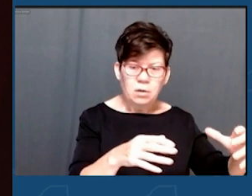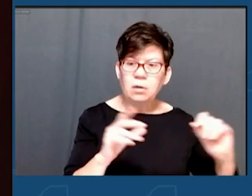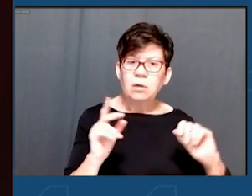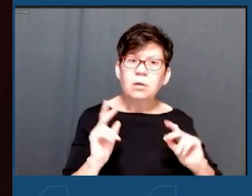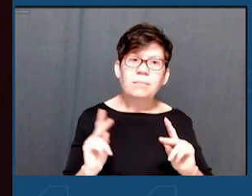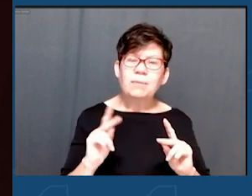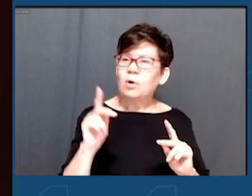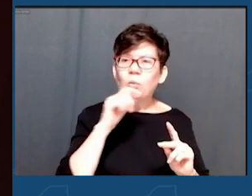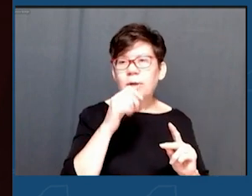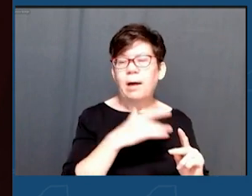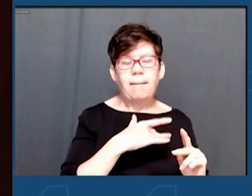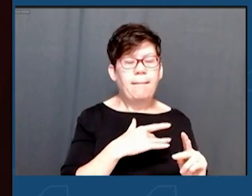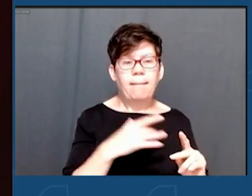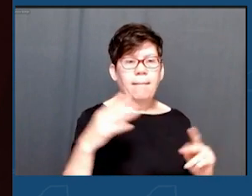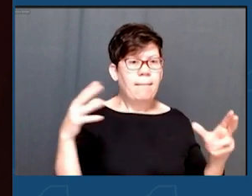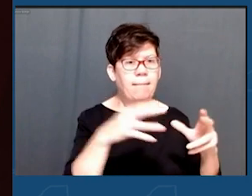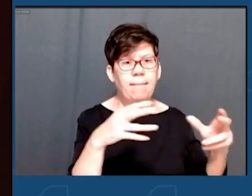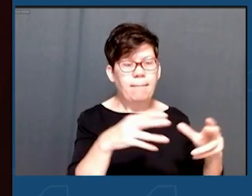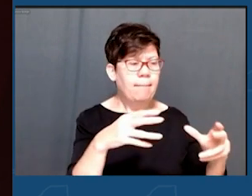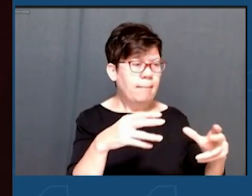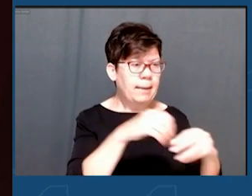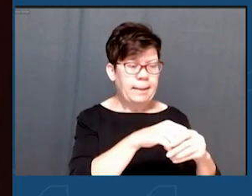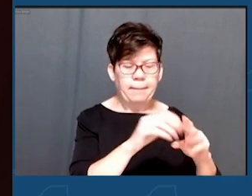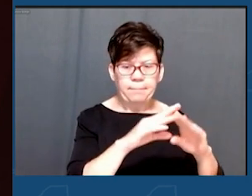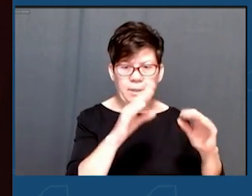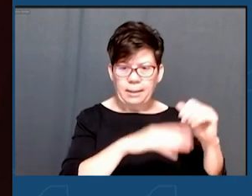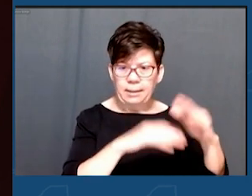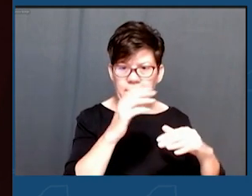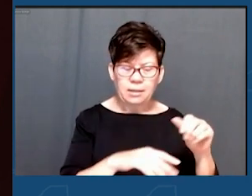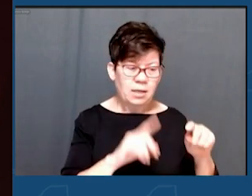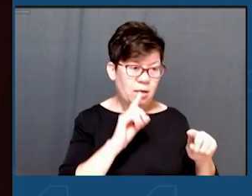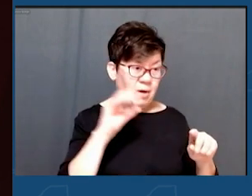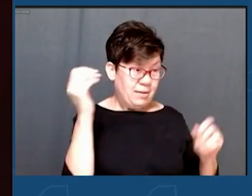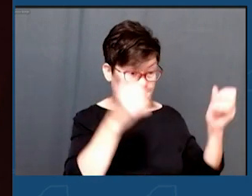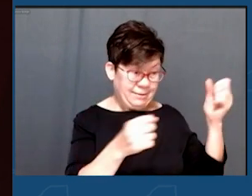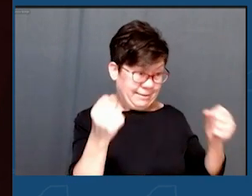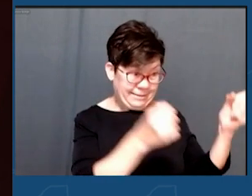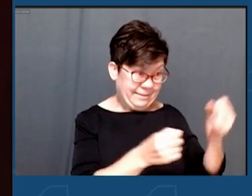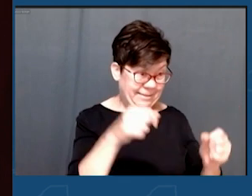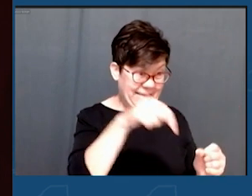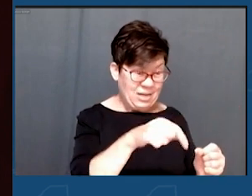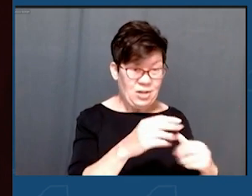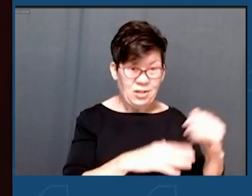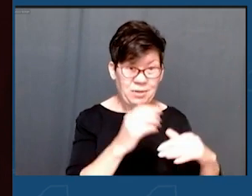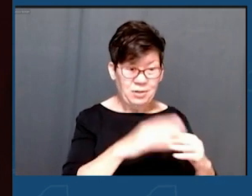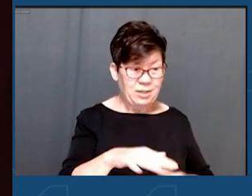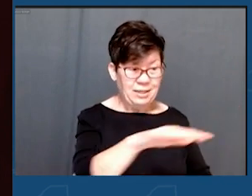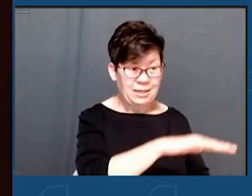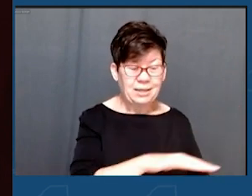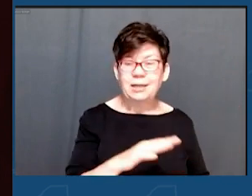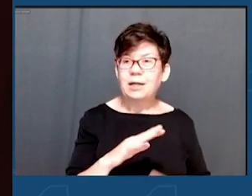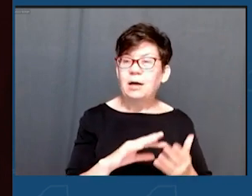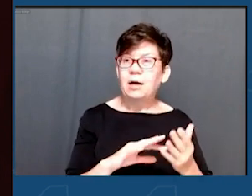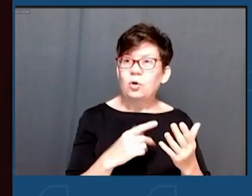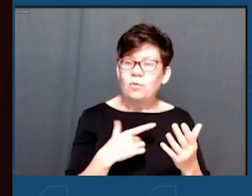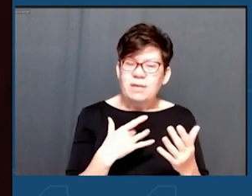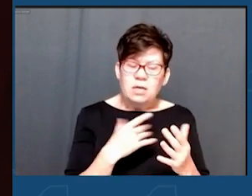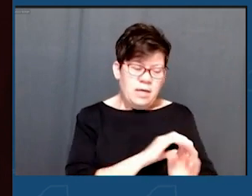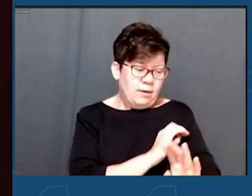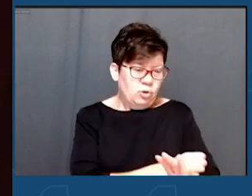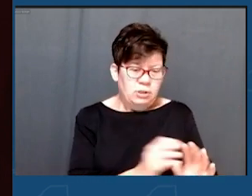congregating in a building, and you get that creative energy that just abounds here. So showcasing arts and culture and the